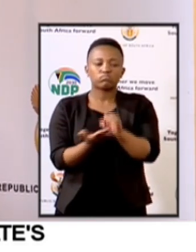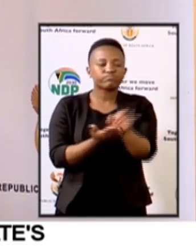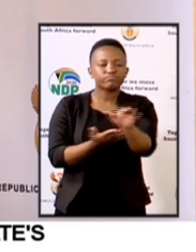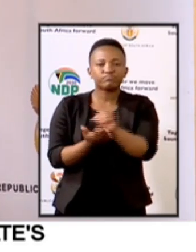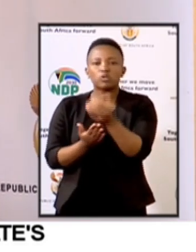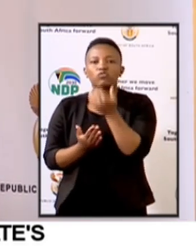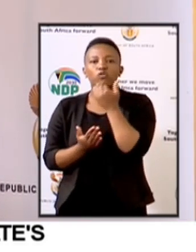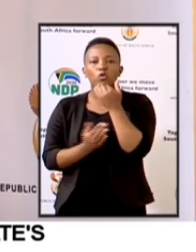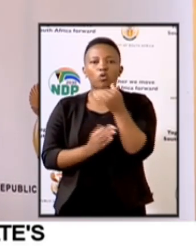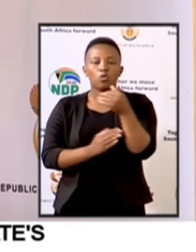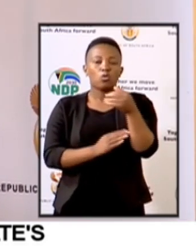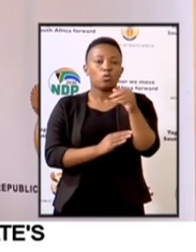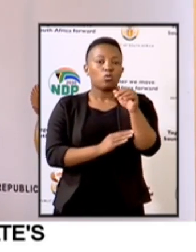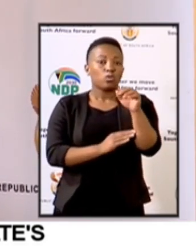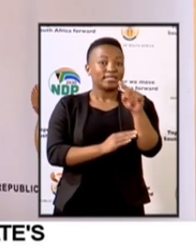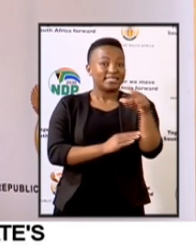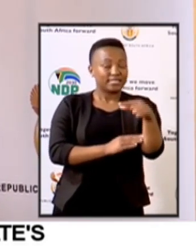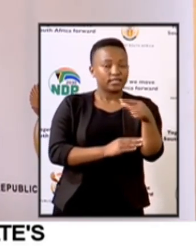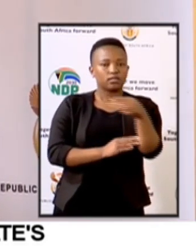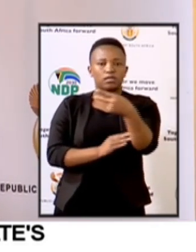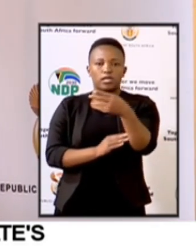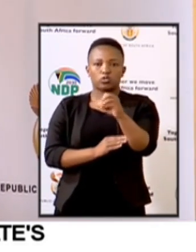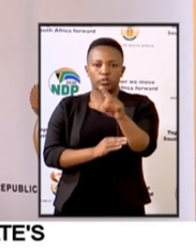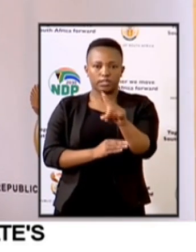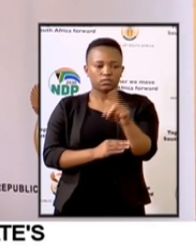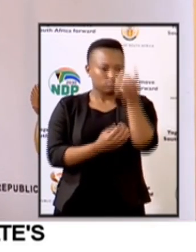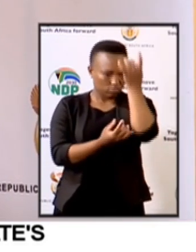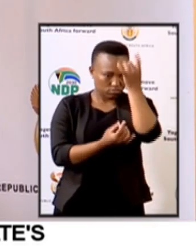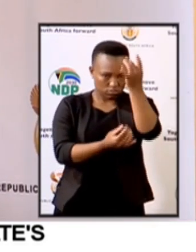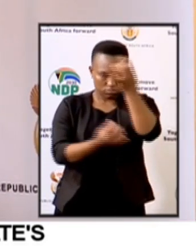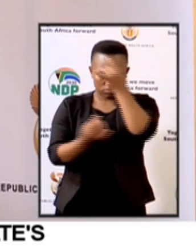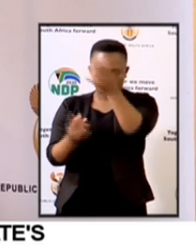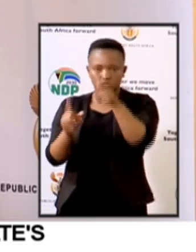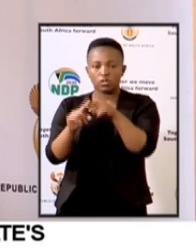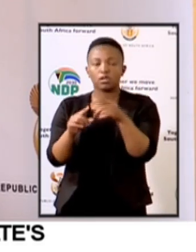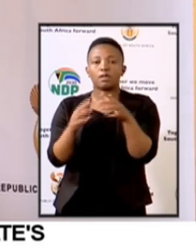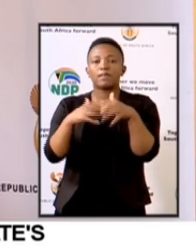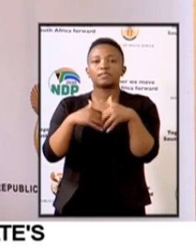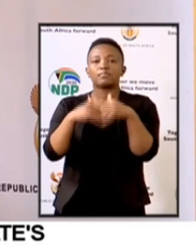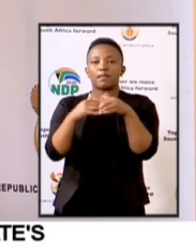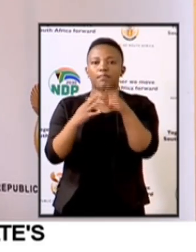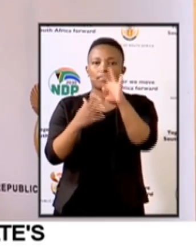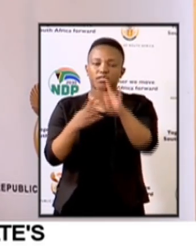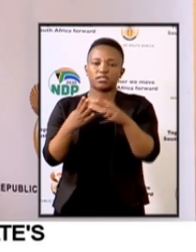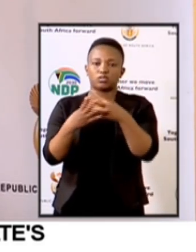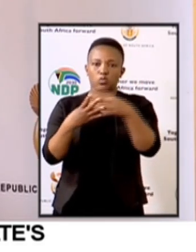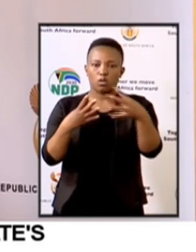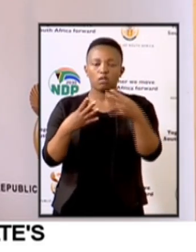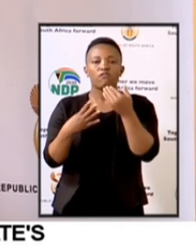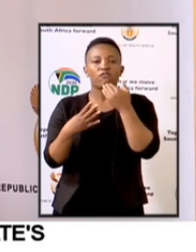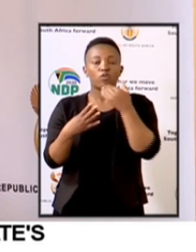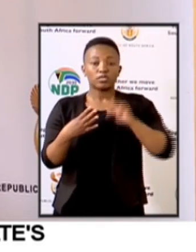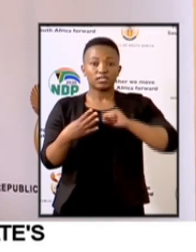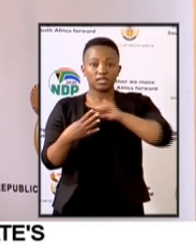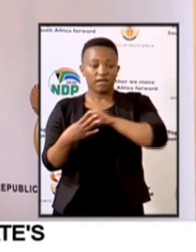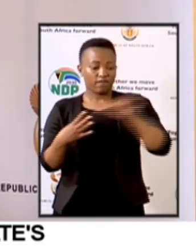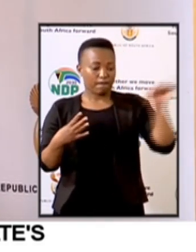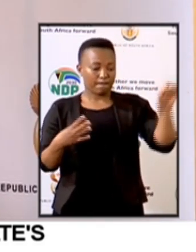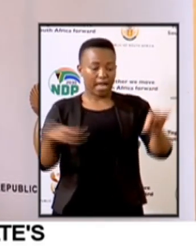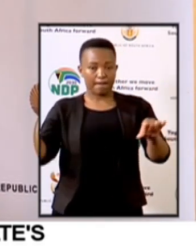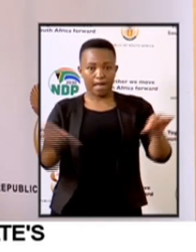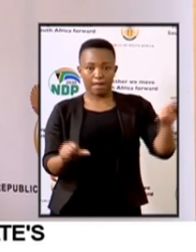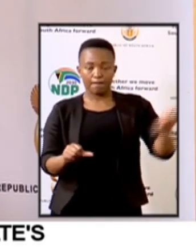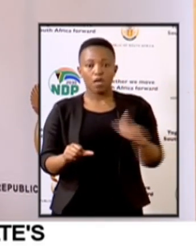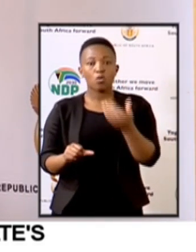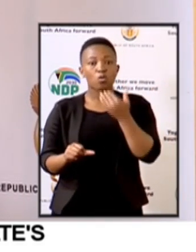HODs, departments must develop a schedule for a staggered return of the workforce, which will assist